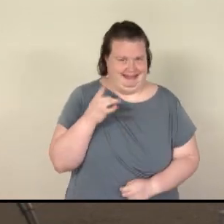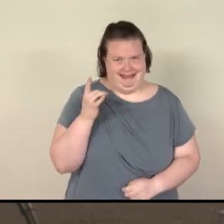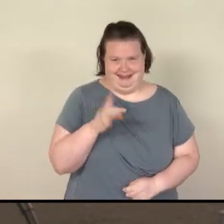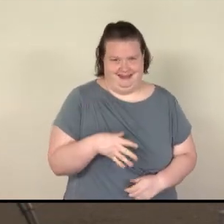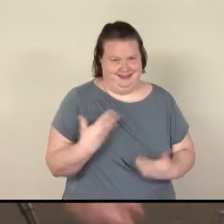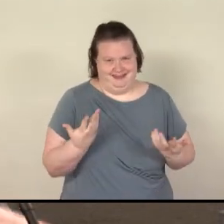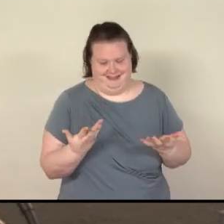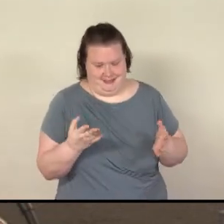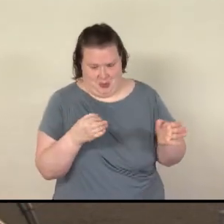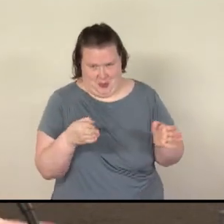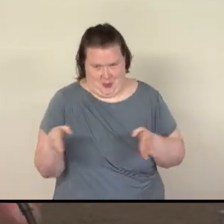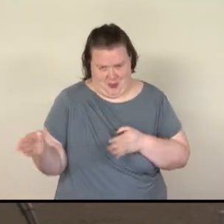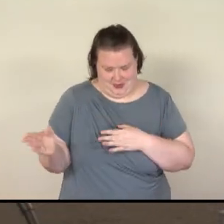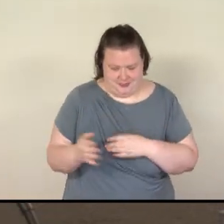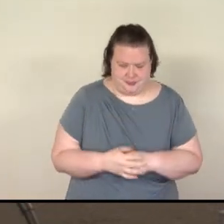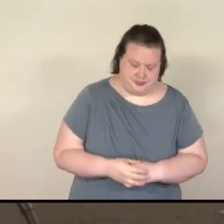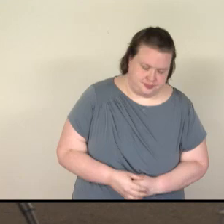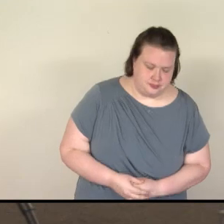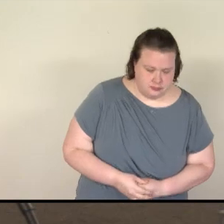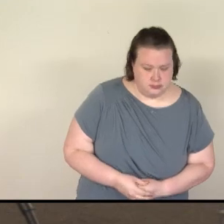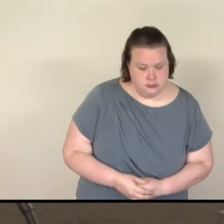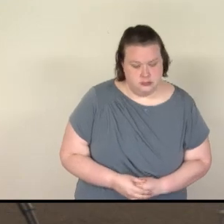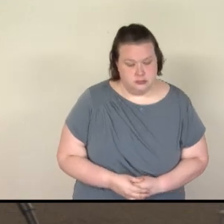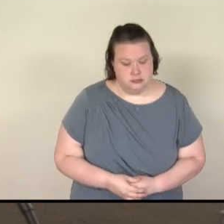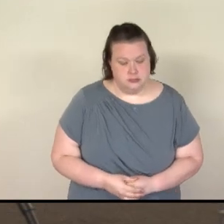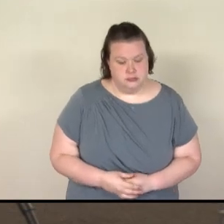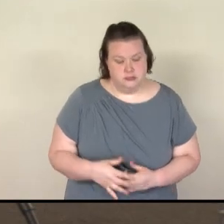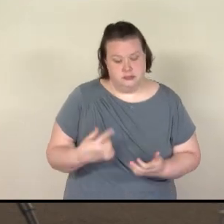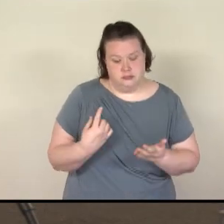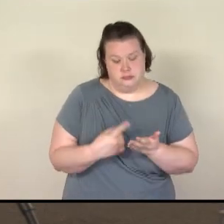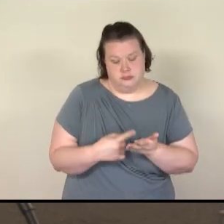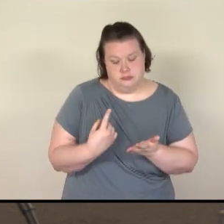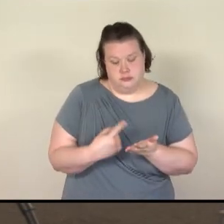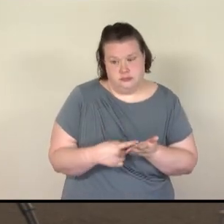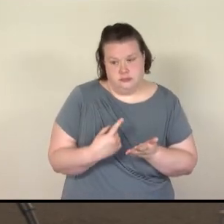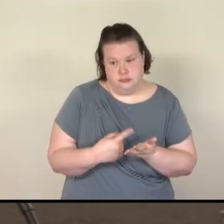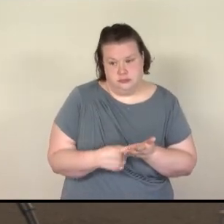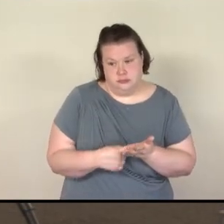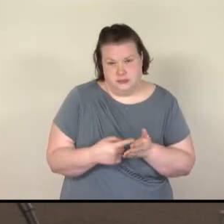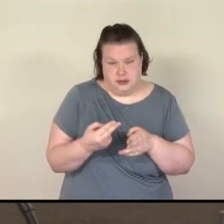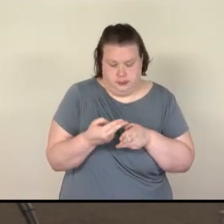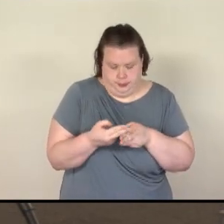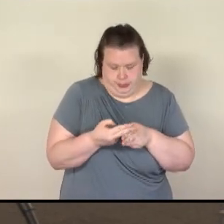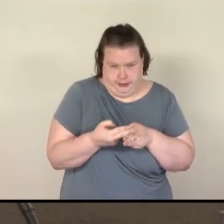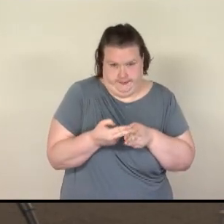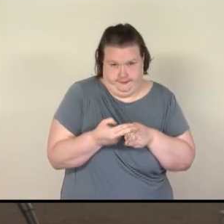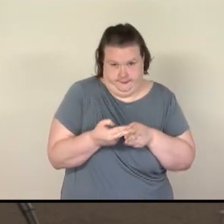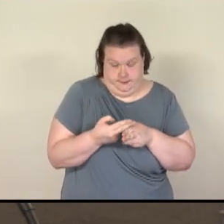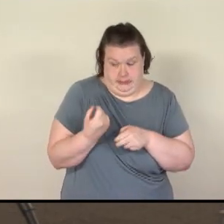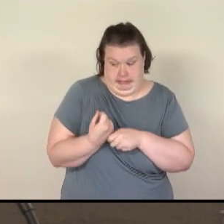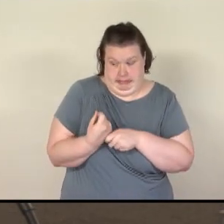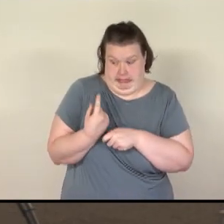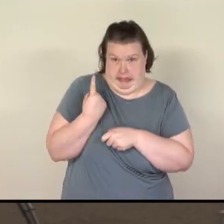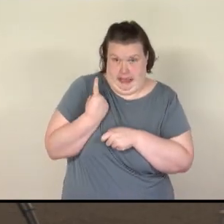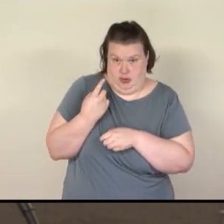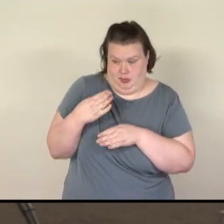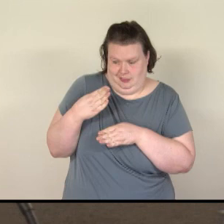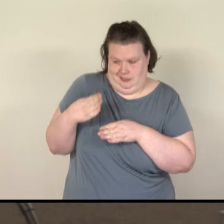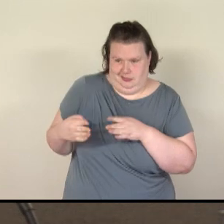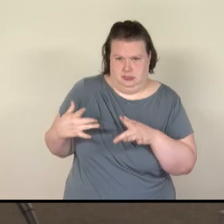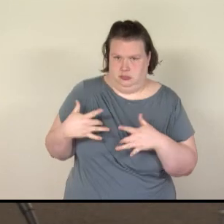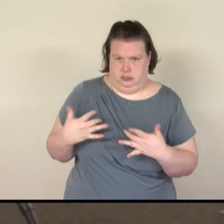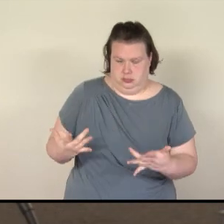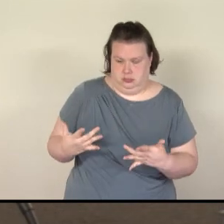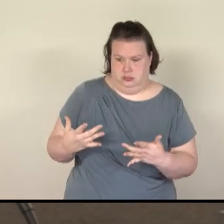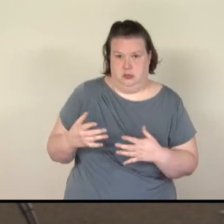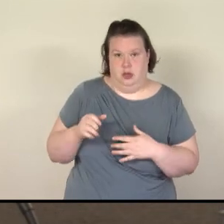so I'm going to change it up a little bit here. We're going to talk a little bit about where we ended, very briefly about where we ended up last year. The auditors kind of